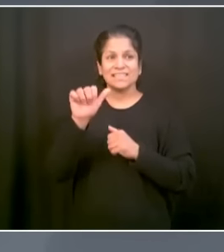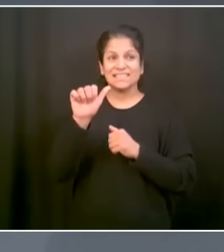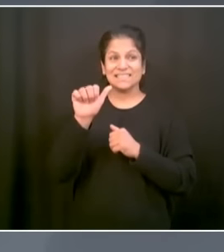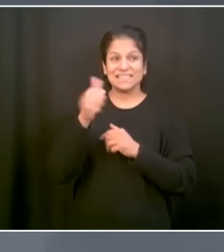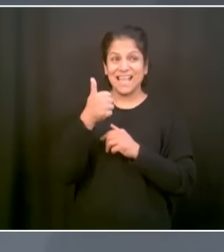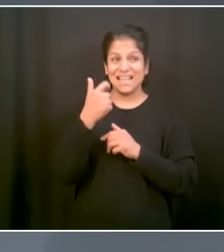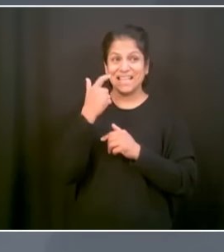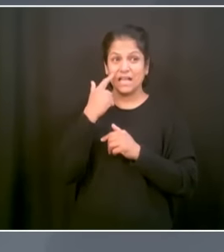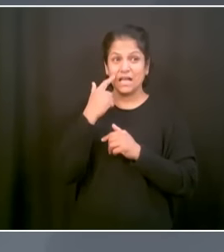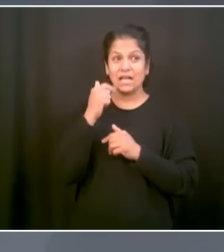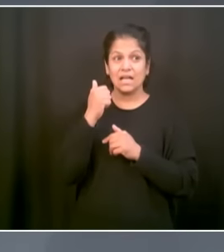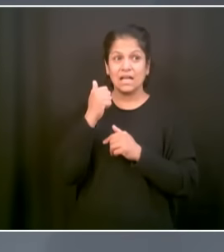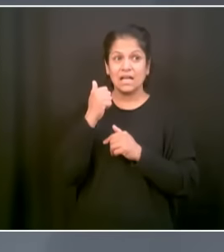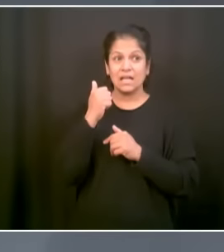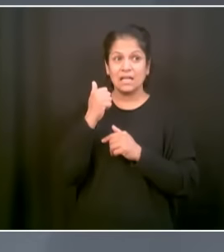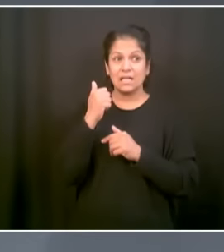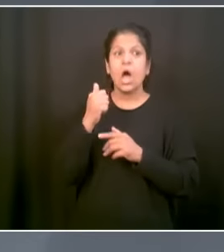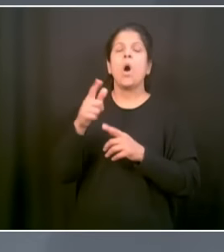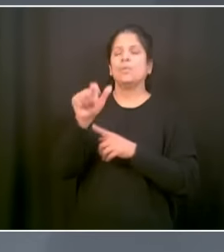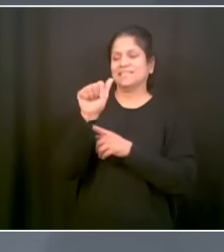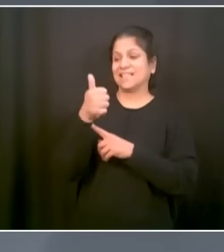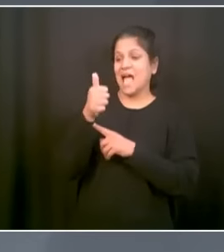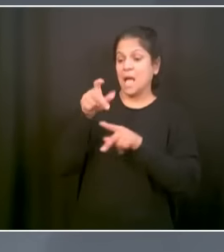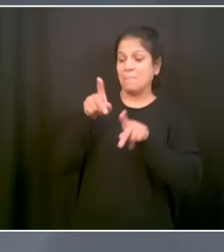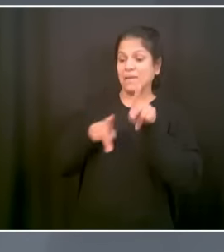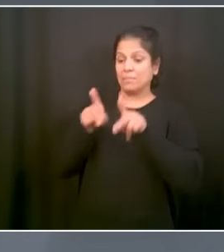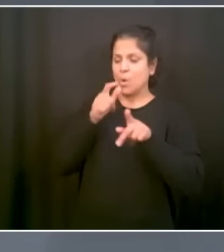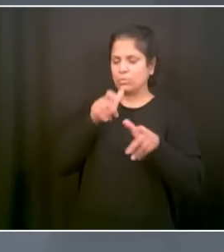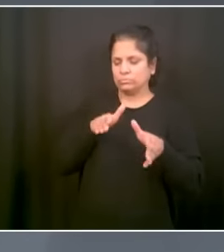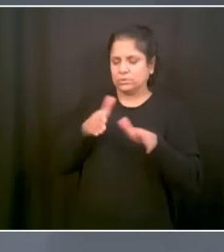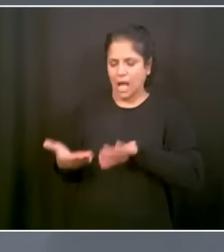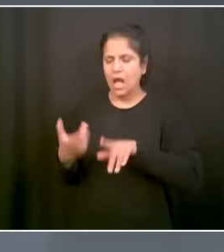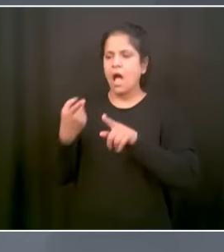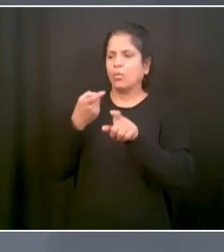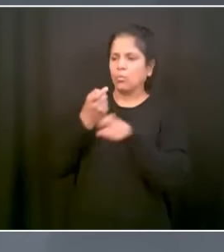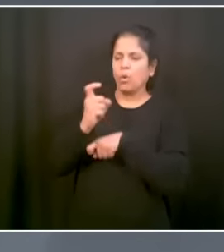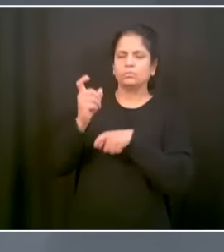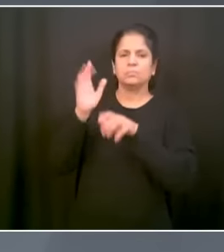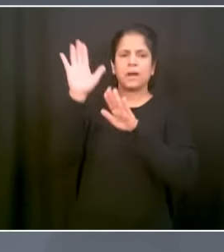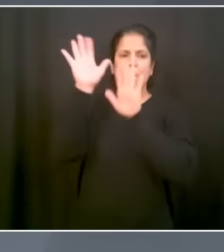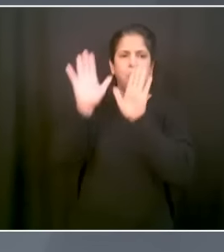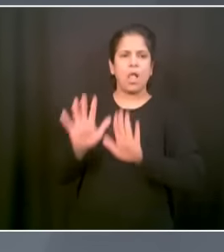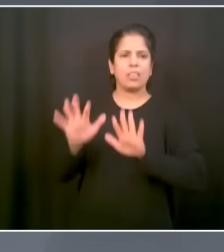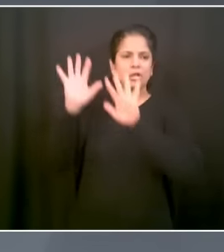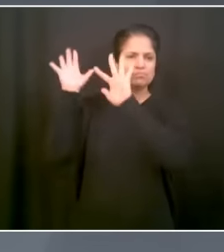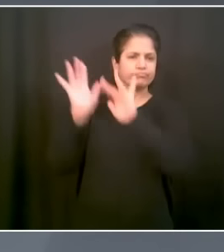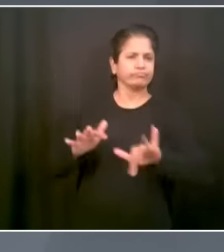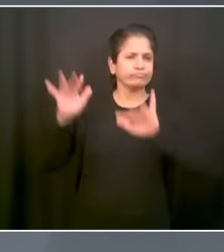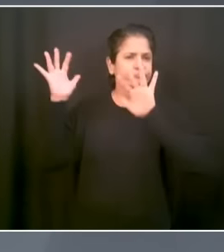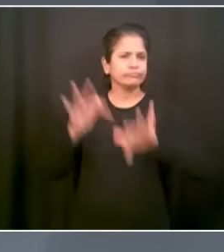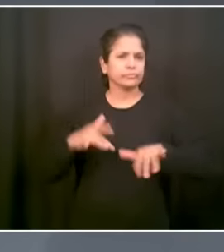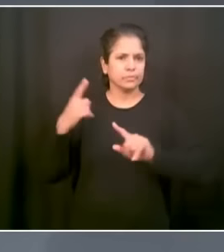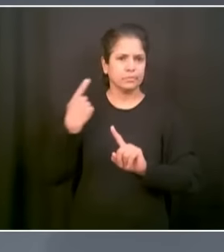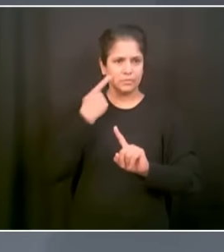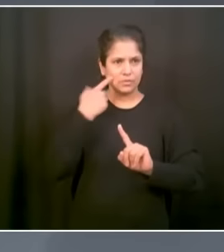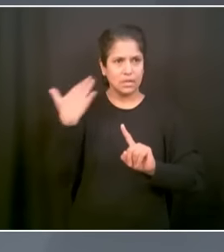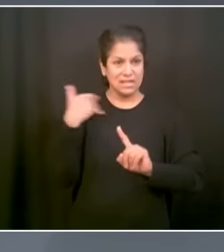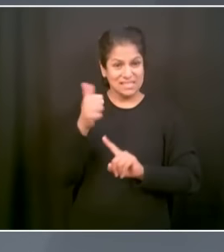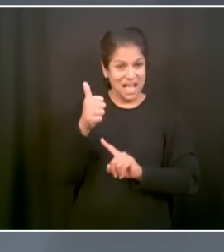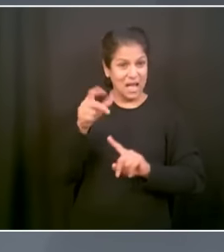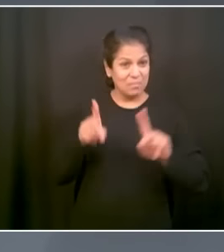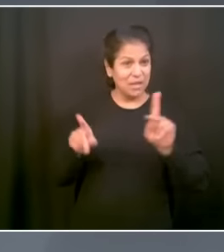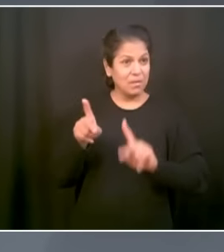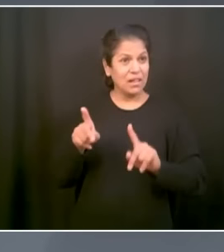the 10 who had died, about 6 were known to the Department of Homeless Services. And I want to be very clear that I am